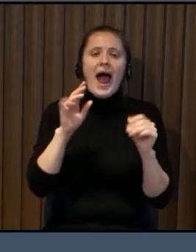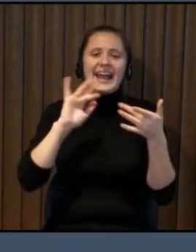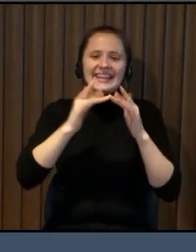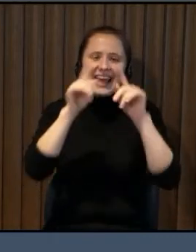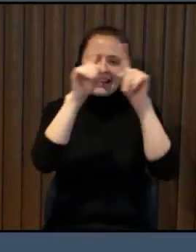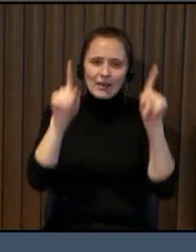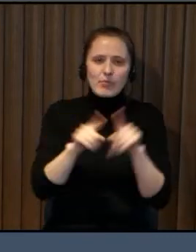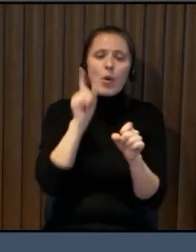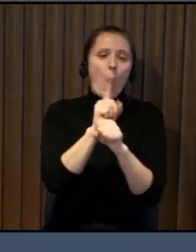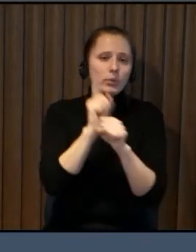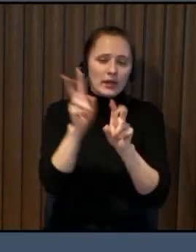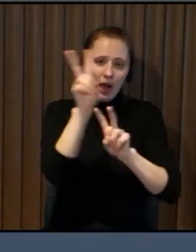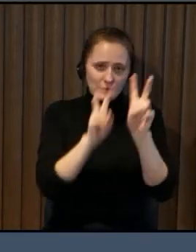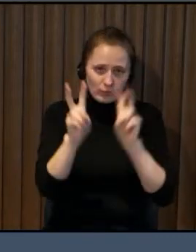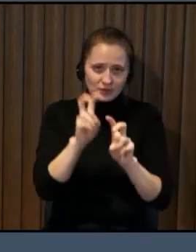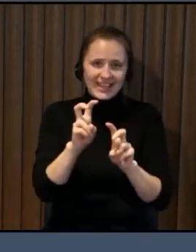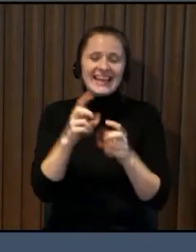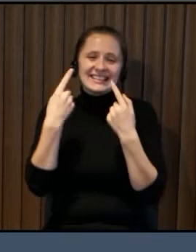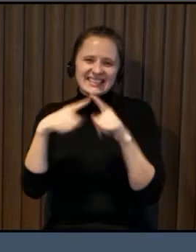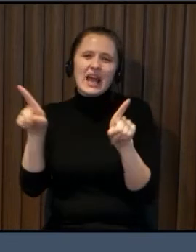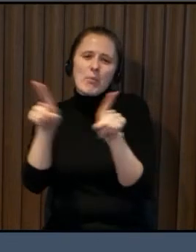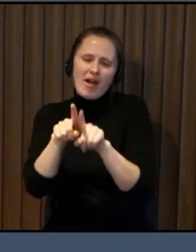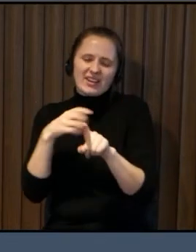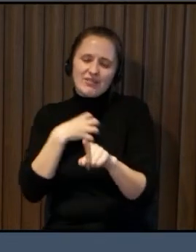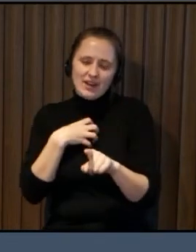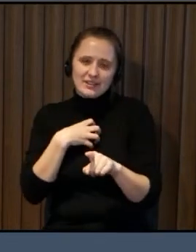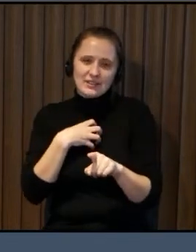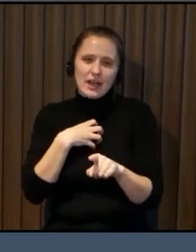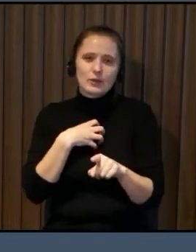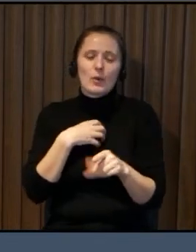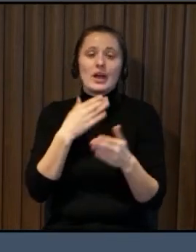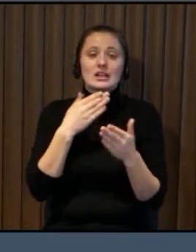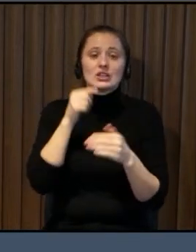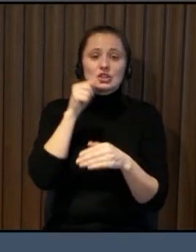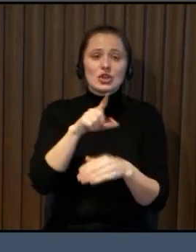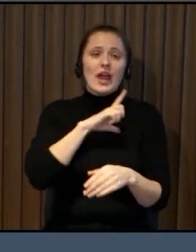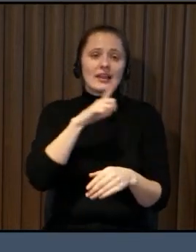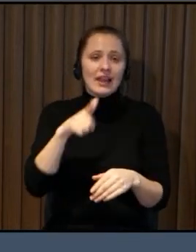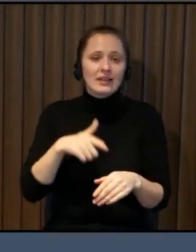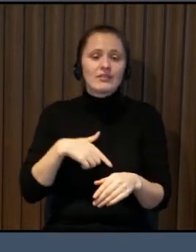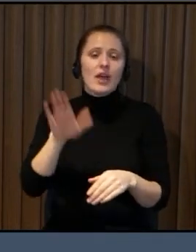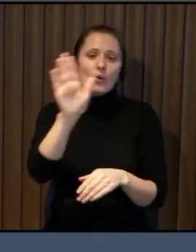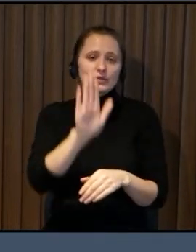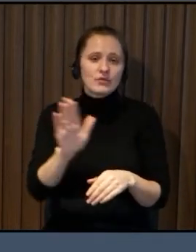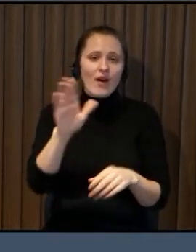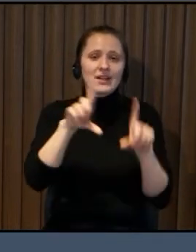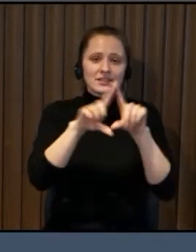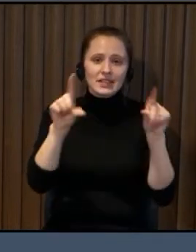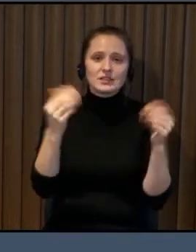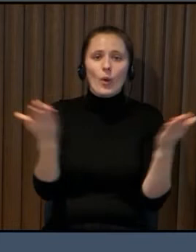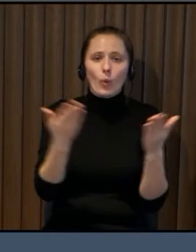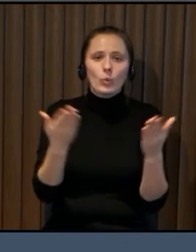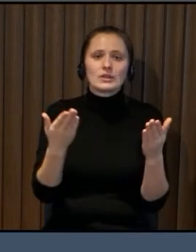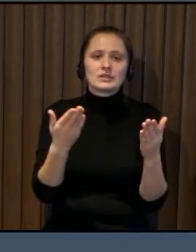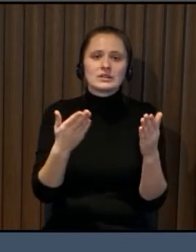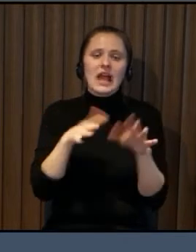mandatory for the public institutions. In Scandinavia, actually, it refers also to the private sector. Here, for us, it is